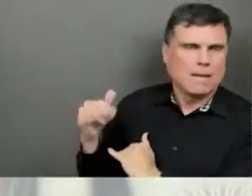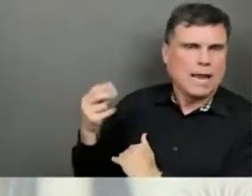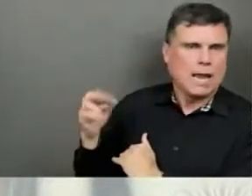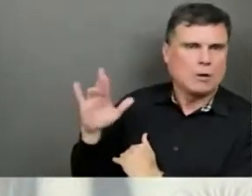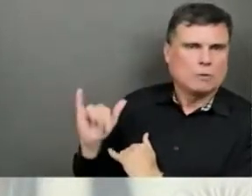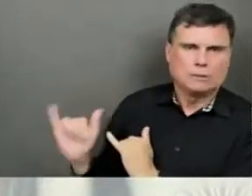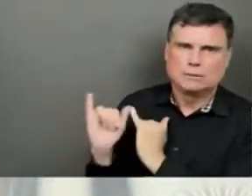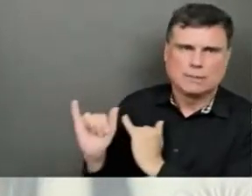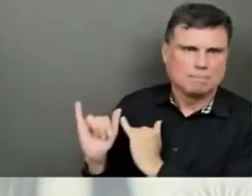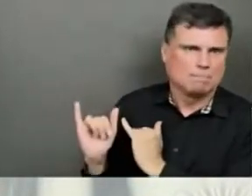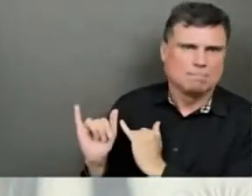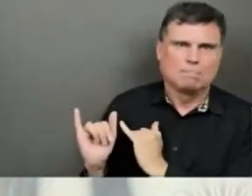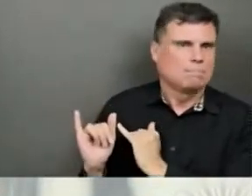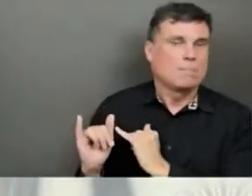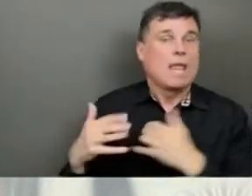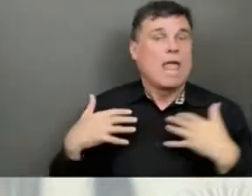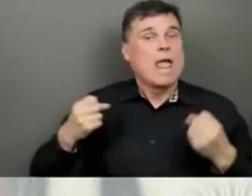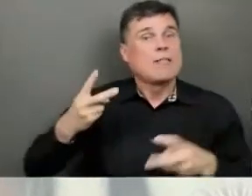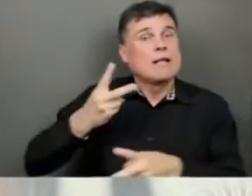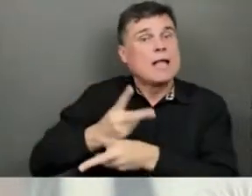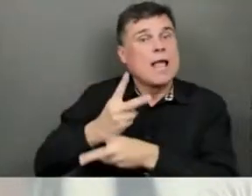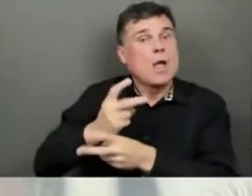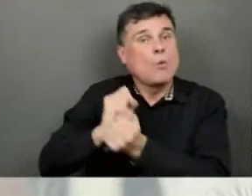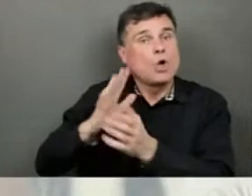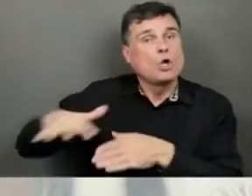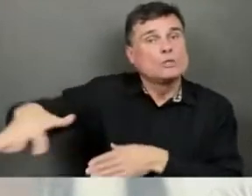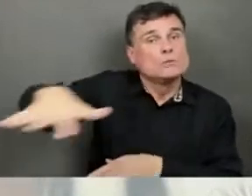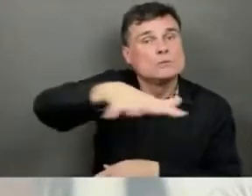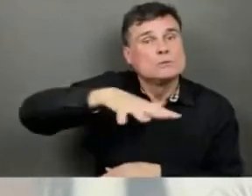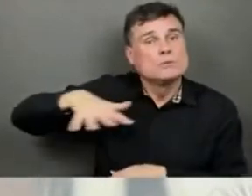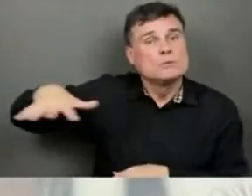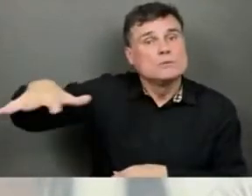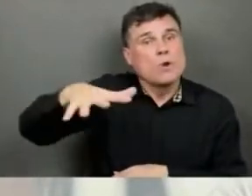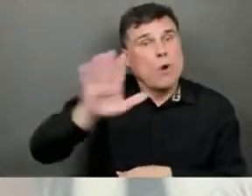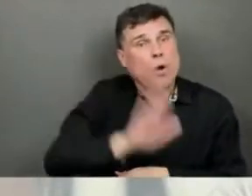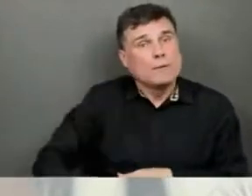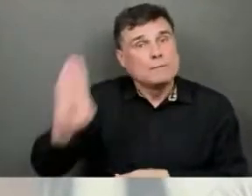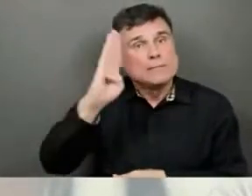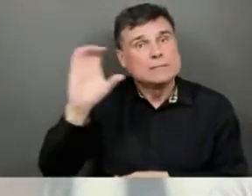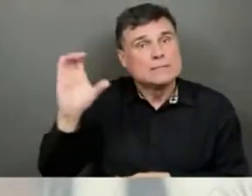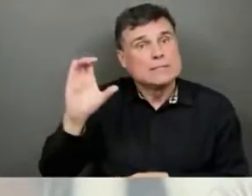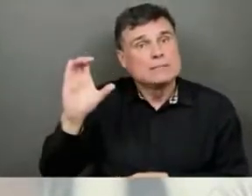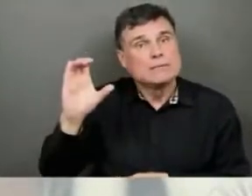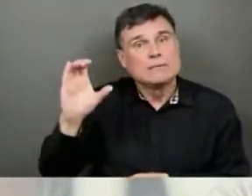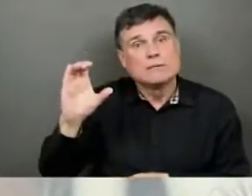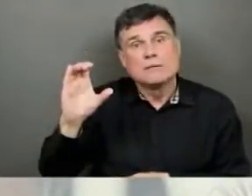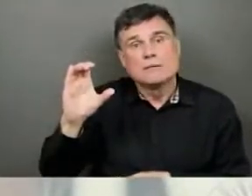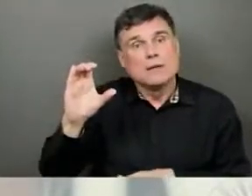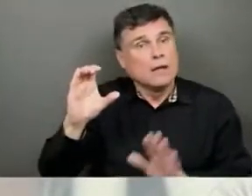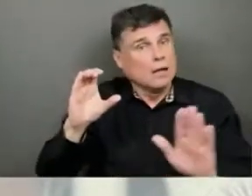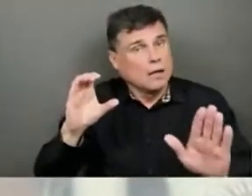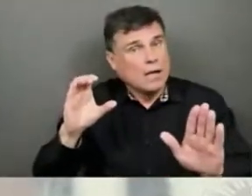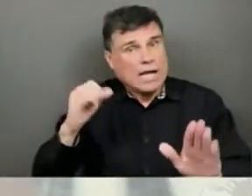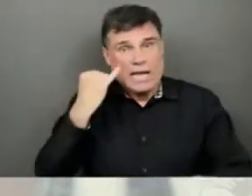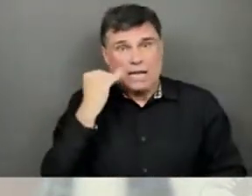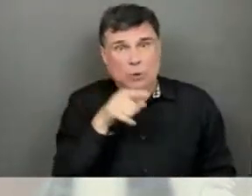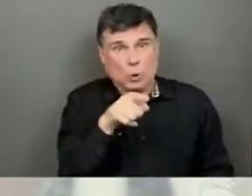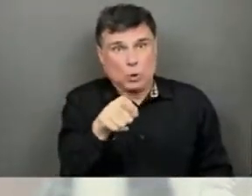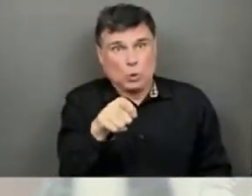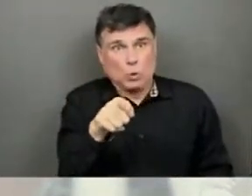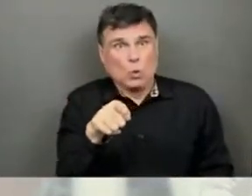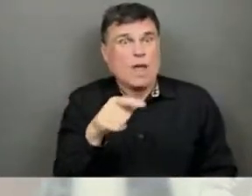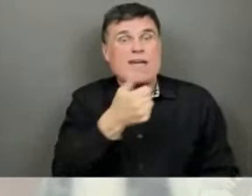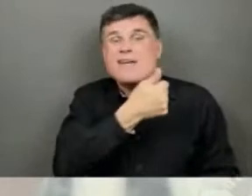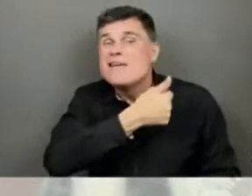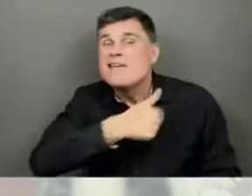facing healthcare in BC and in all jurisdictions, if you spend any time looking at any